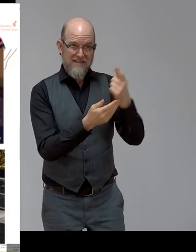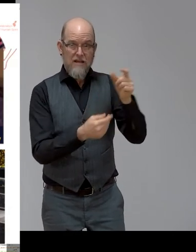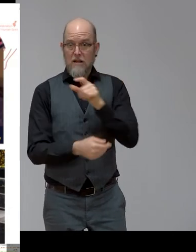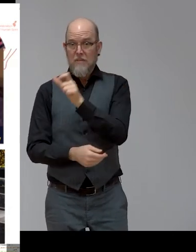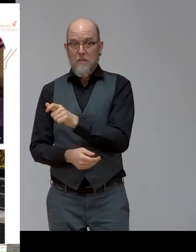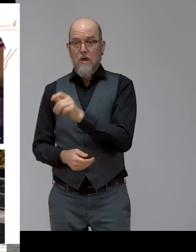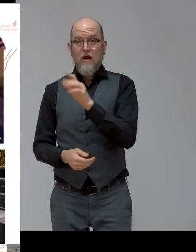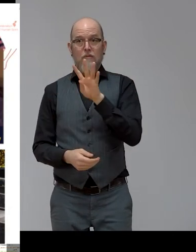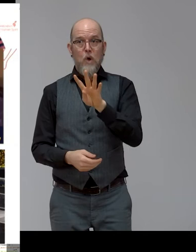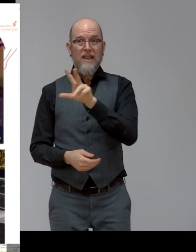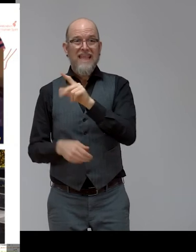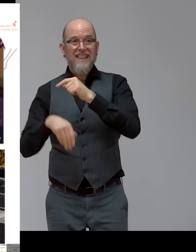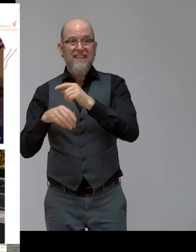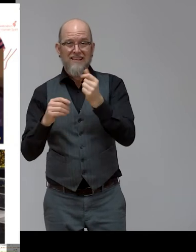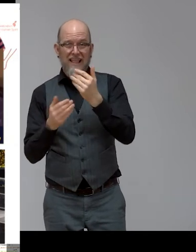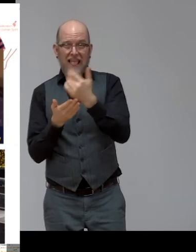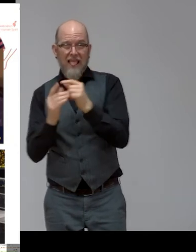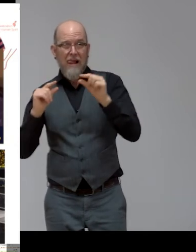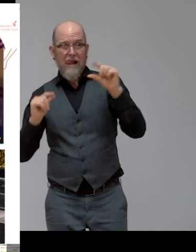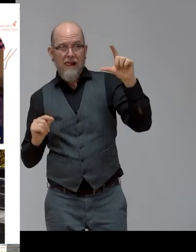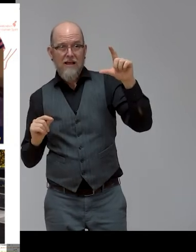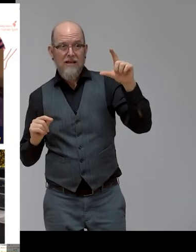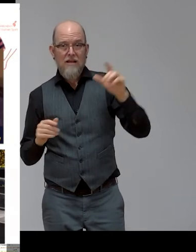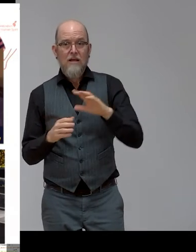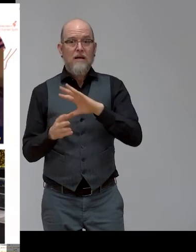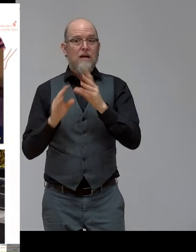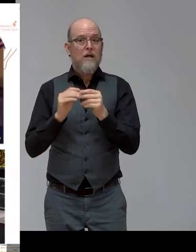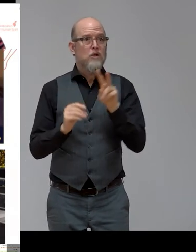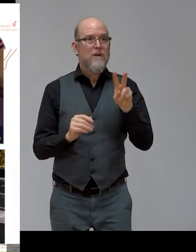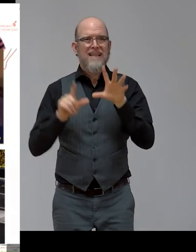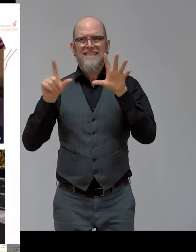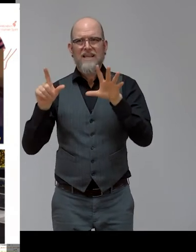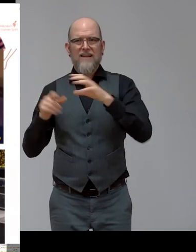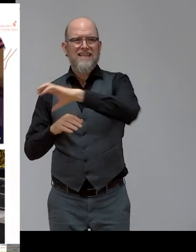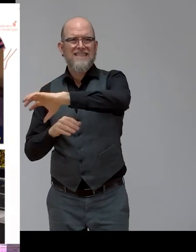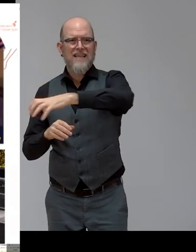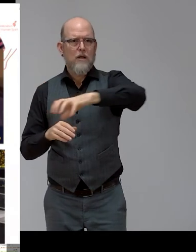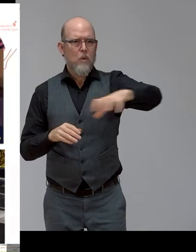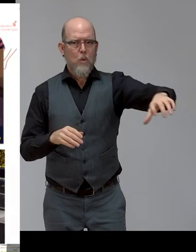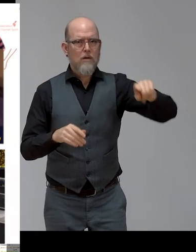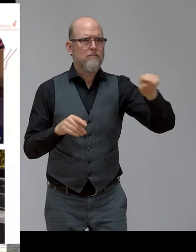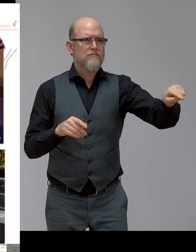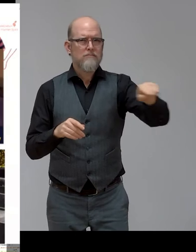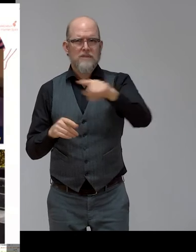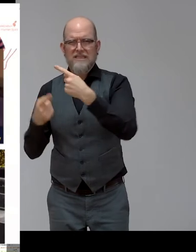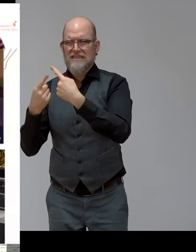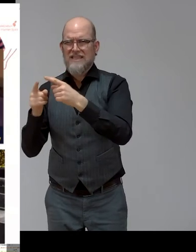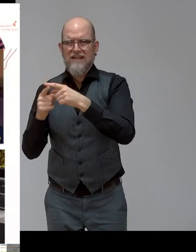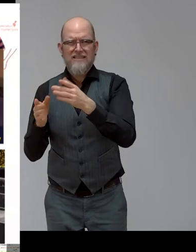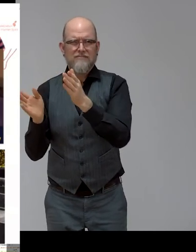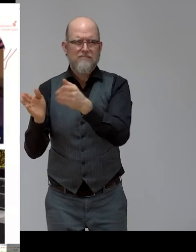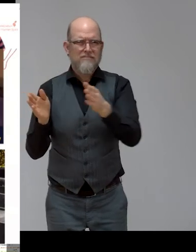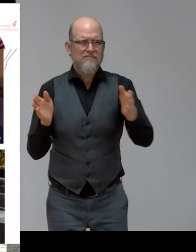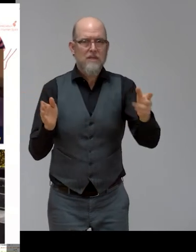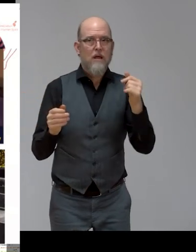century's cutting-edge jobs like network engineer, MIS executive, firefighter, doctor, which conventionally require